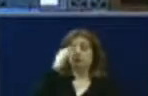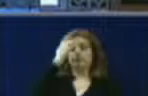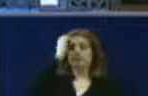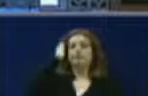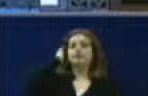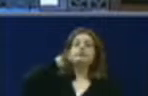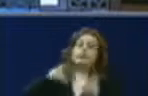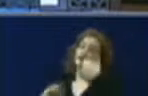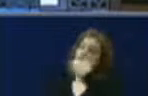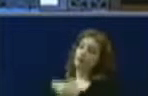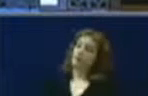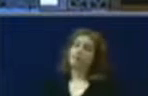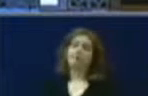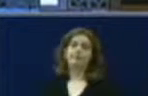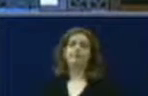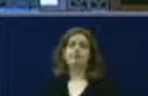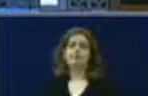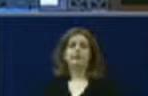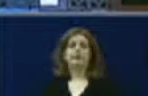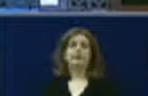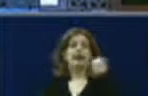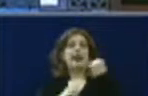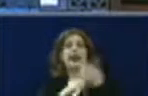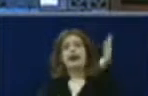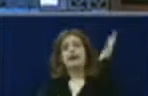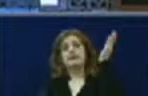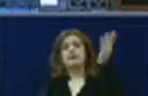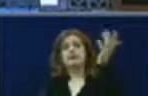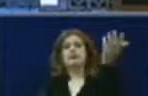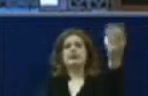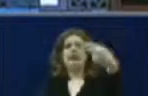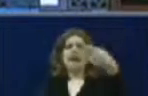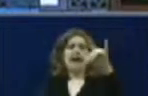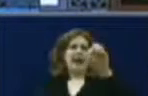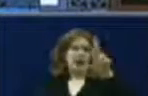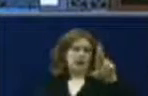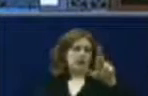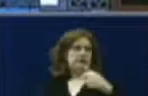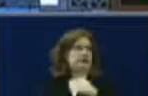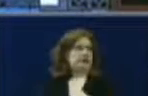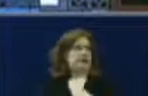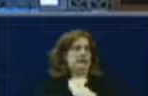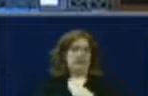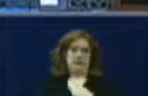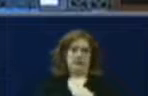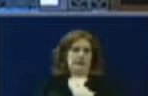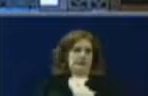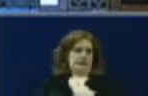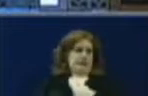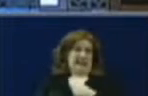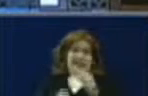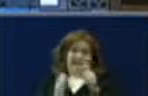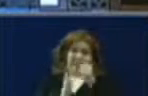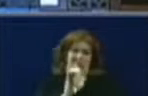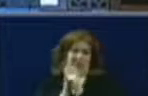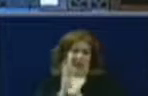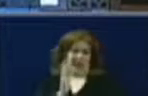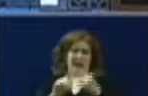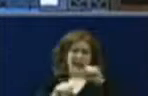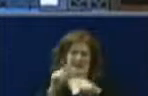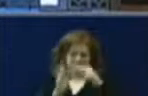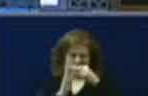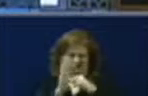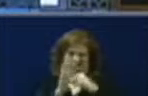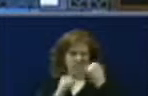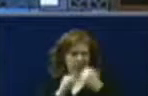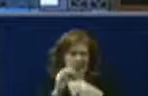Thank you. The last speaker is Hector, and I apologize, I cannot read the handwriting in the last name.